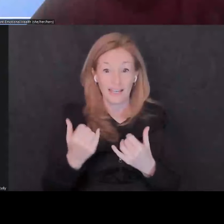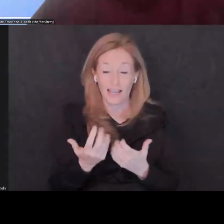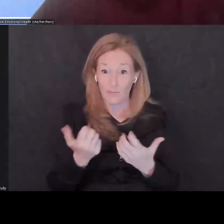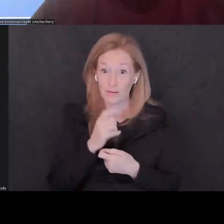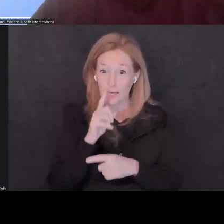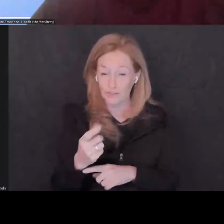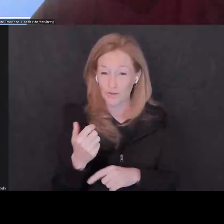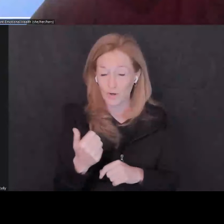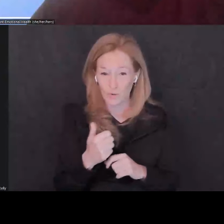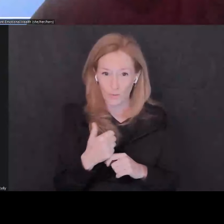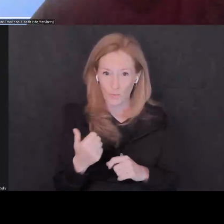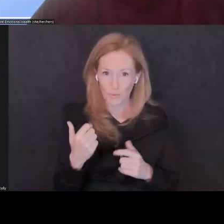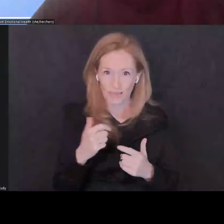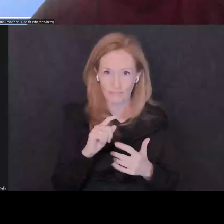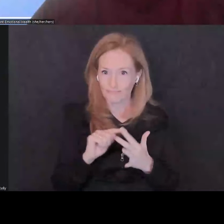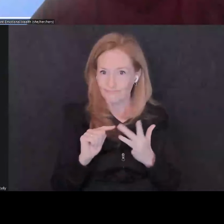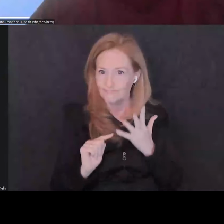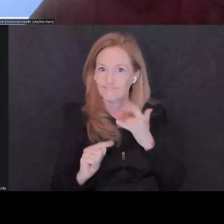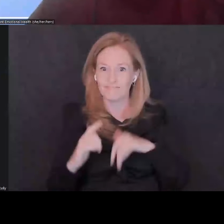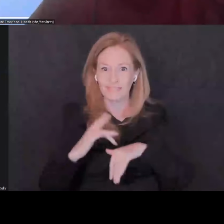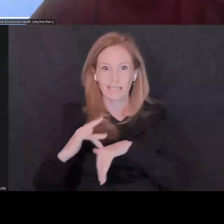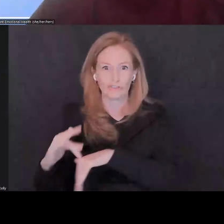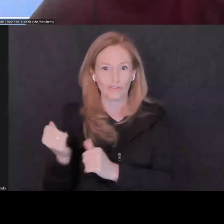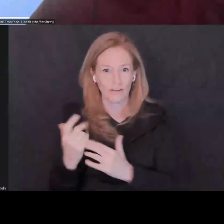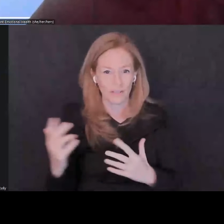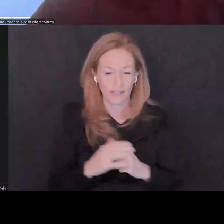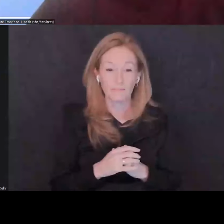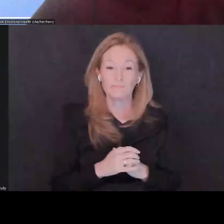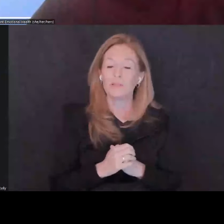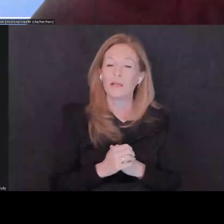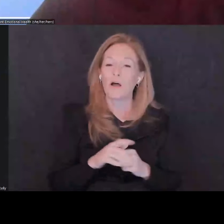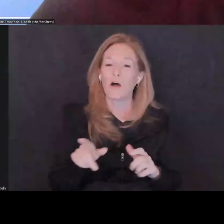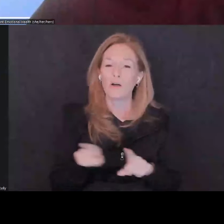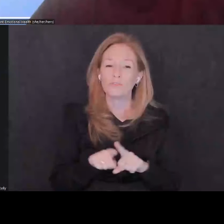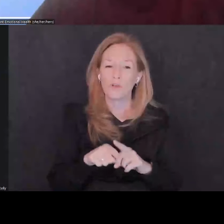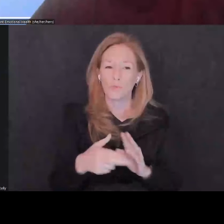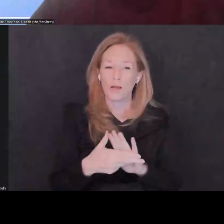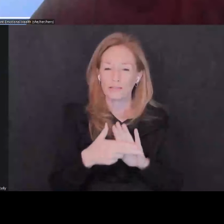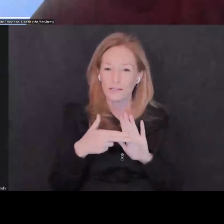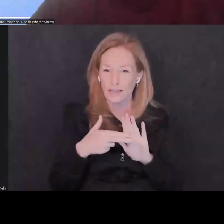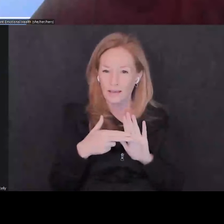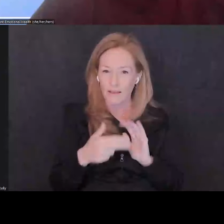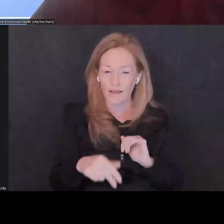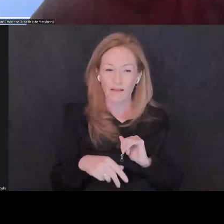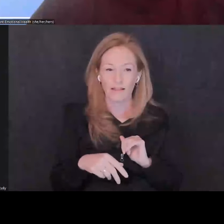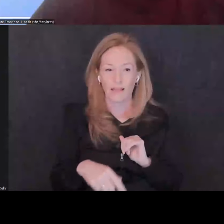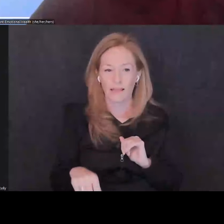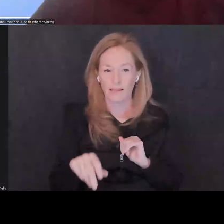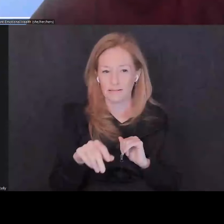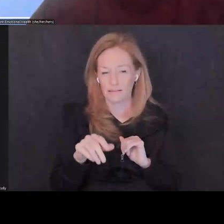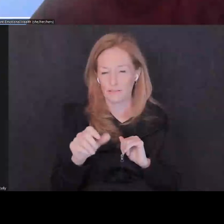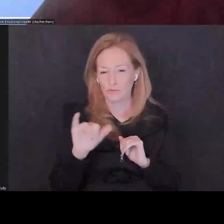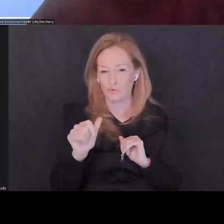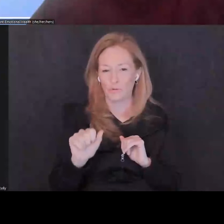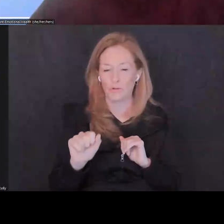get a chance to get to all of our speakers. I also want to highlight and make sure that you book your calendar for July 12th. That's going to be